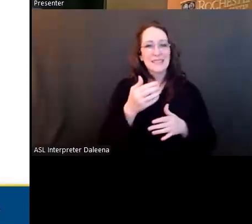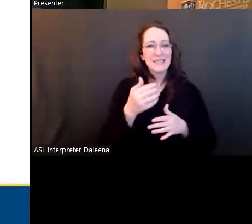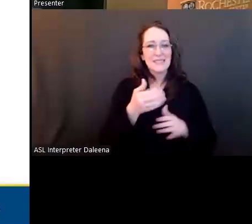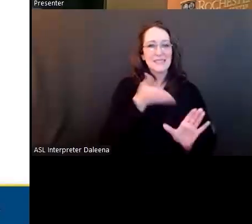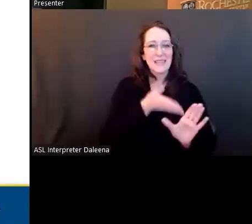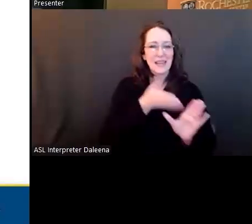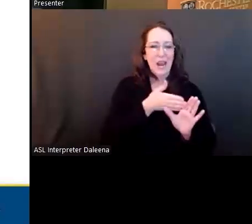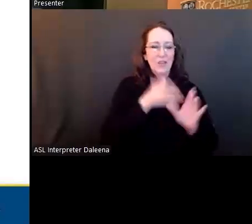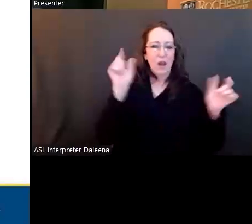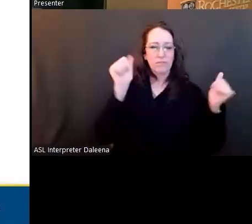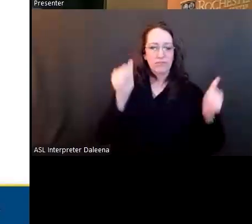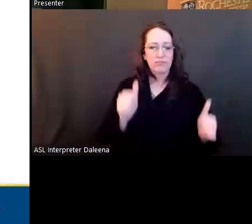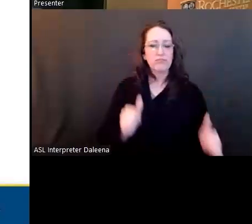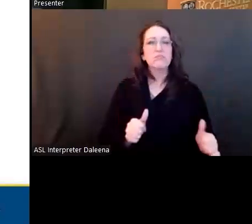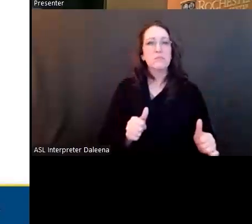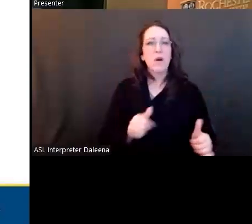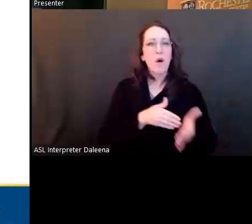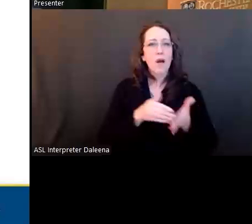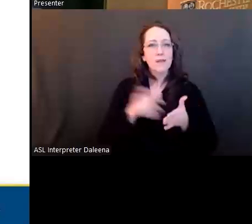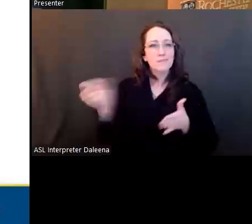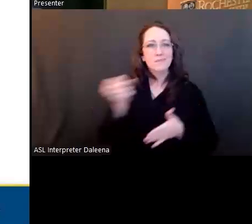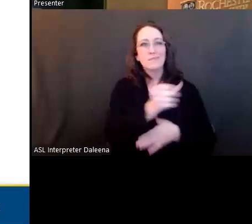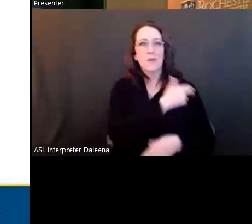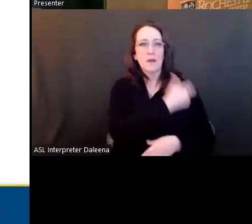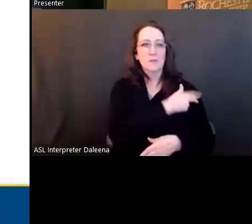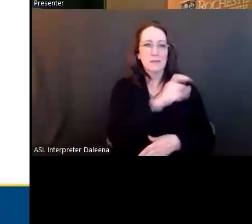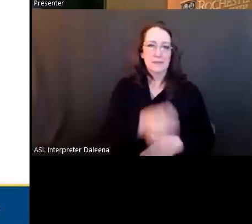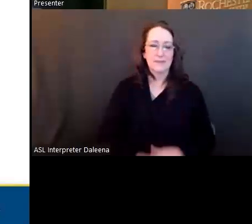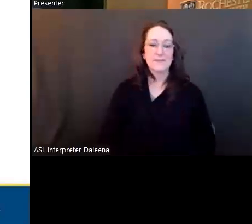decompensation, often requiring hospitalization.